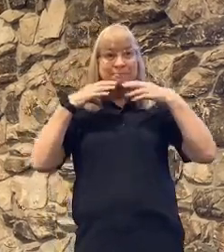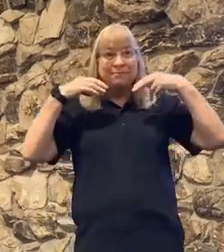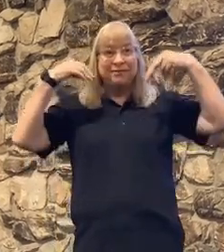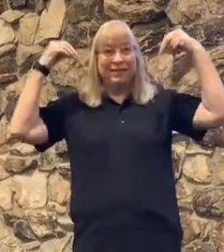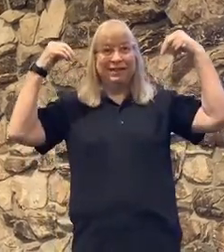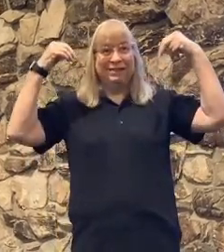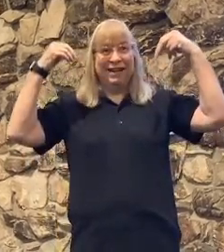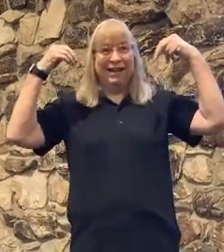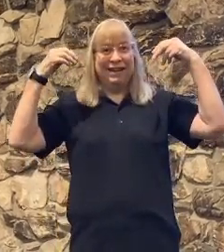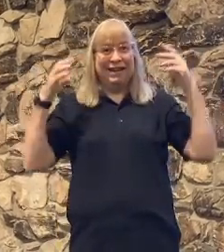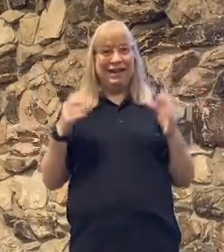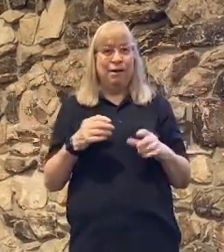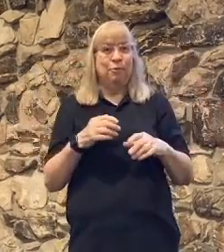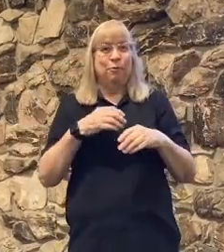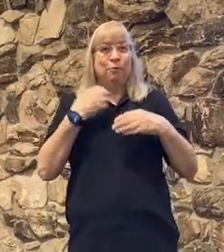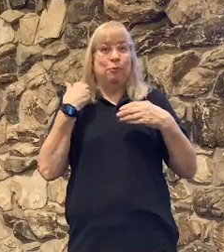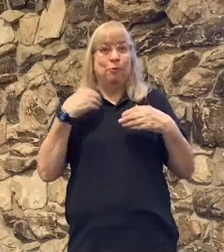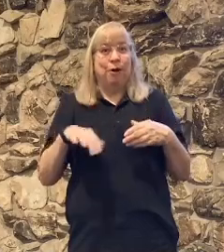just beaming,